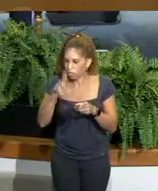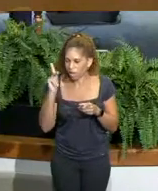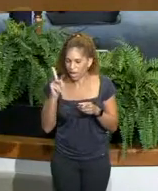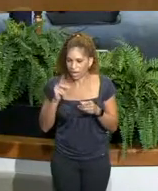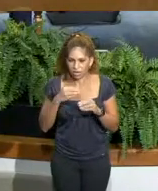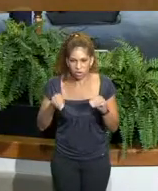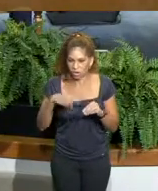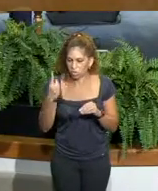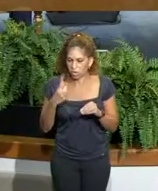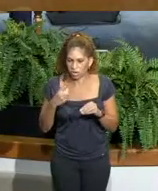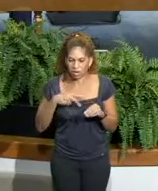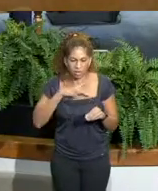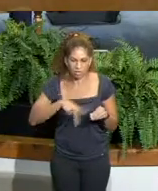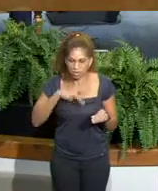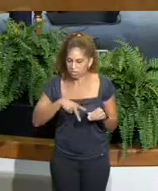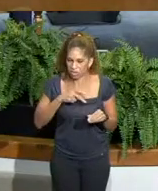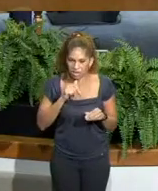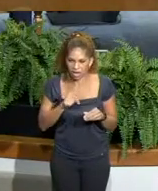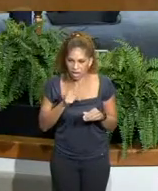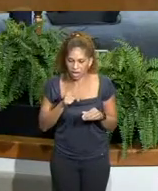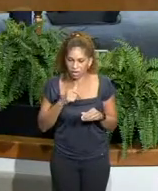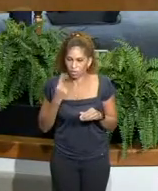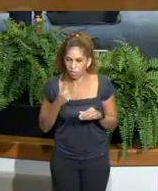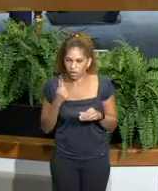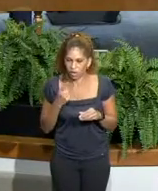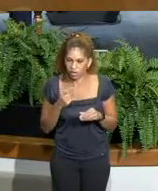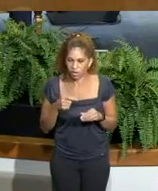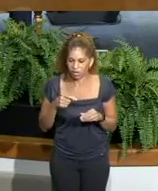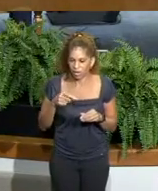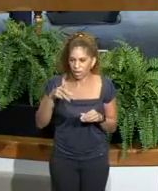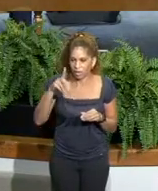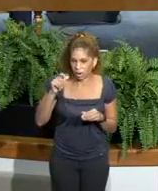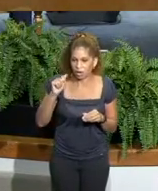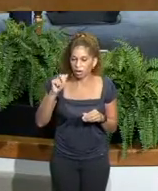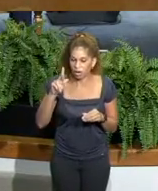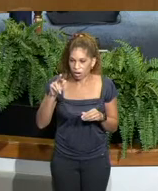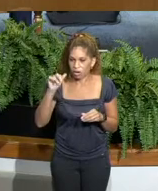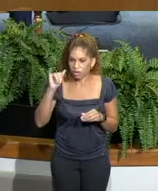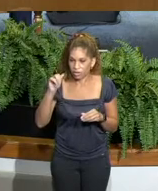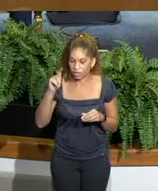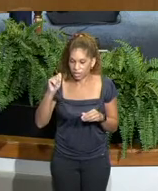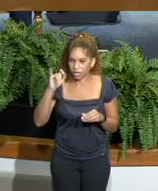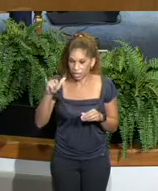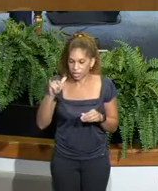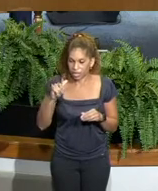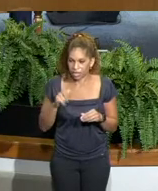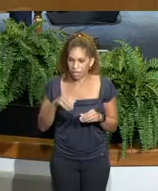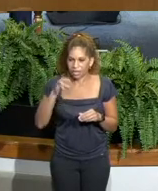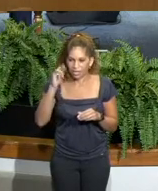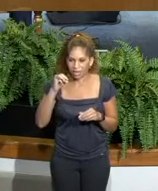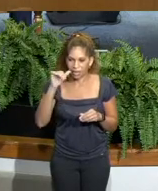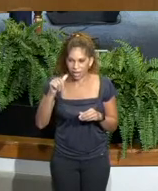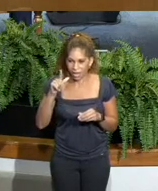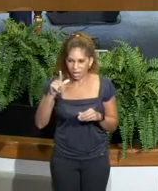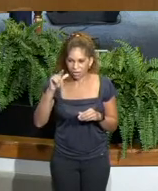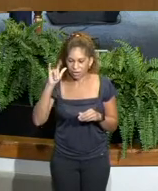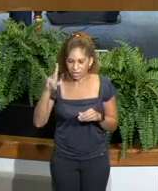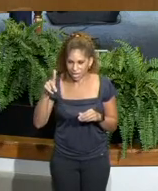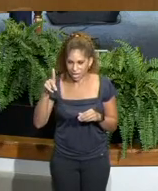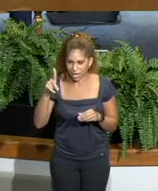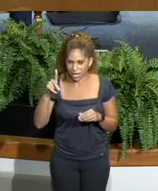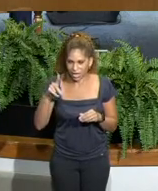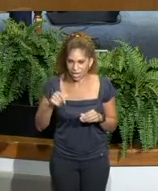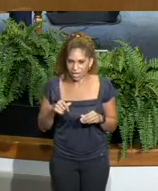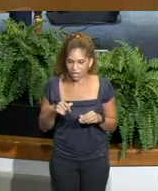one president, not one party. Remember, Martin Luther King taught us that extremists and moderates were both enemies